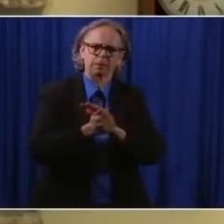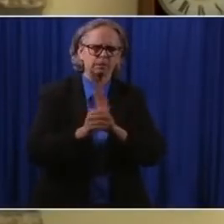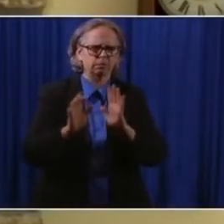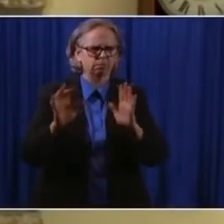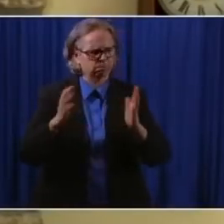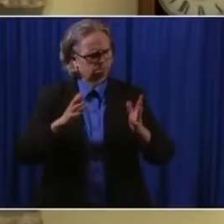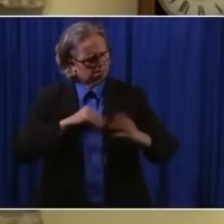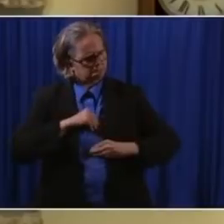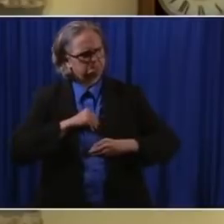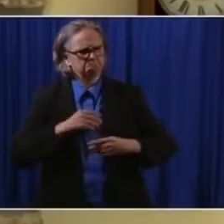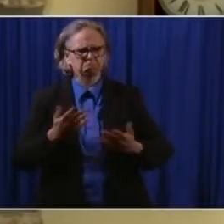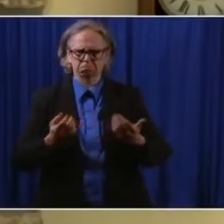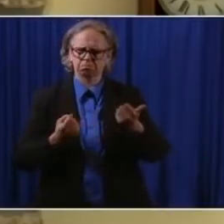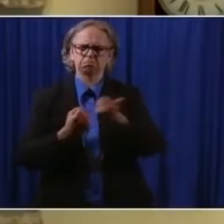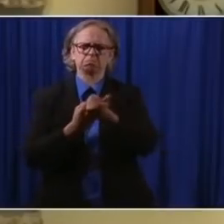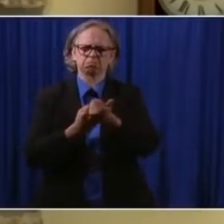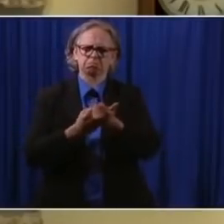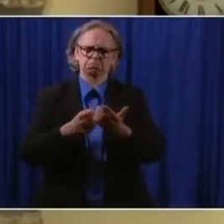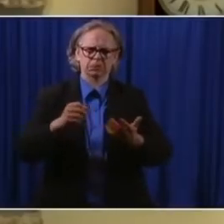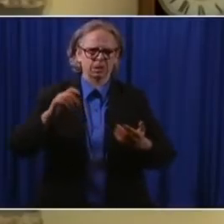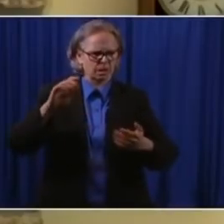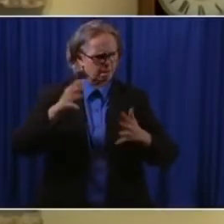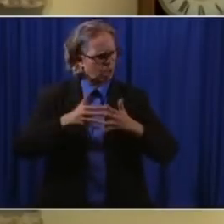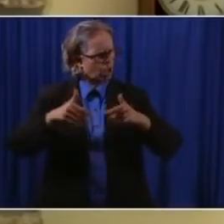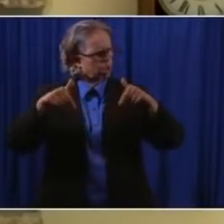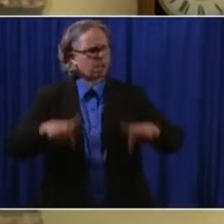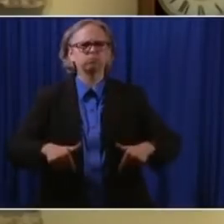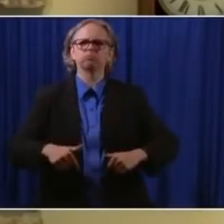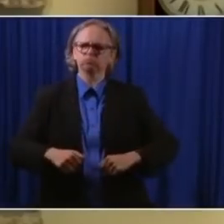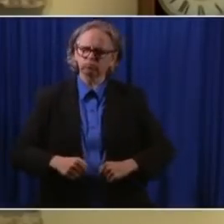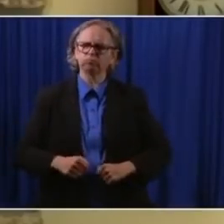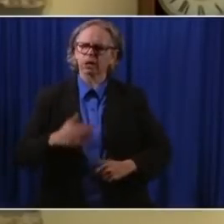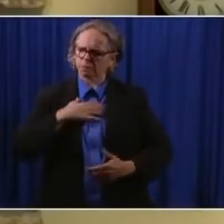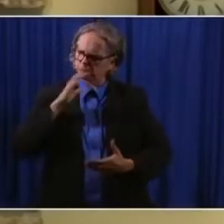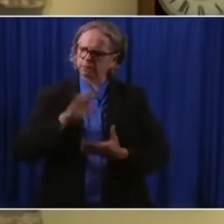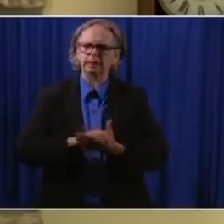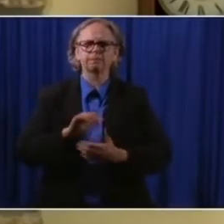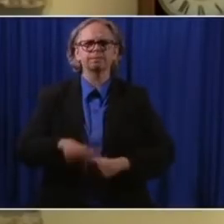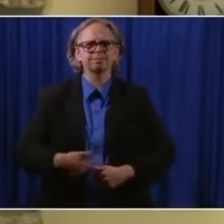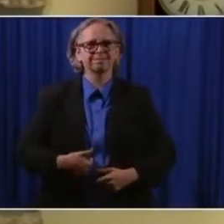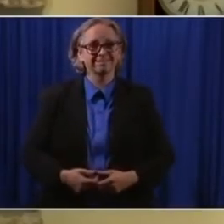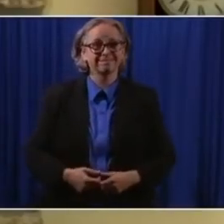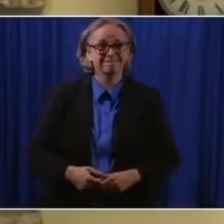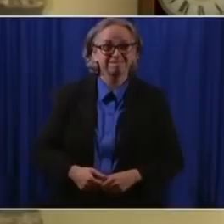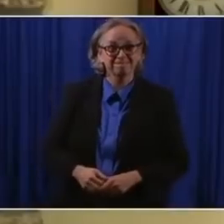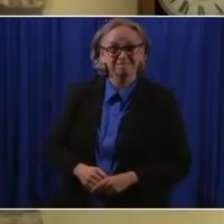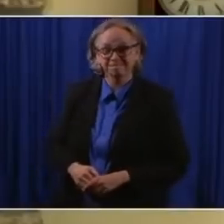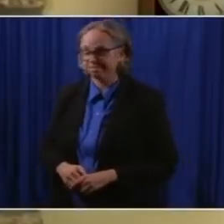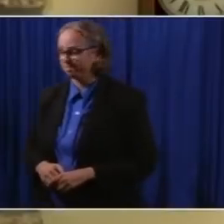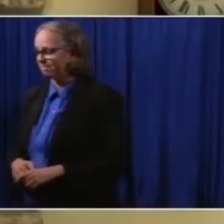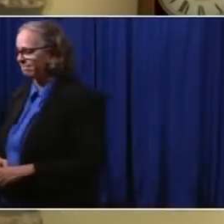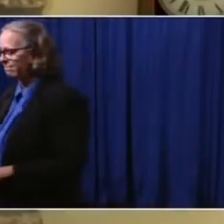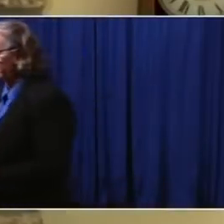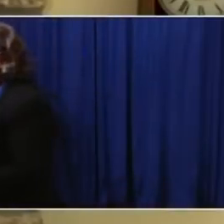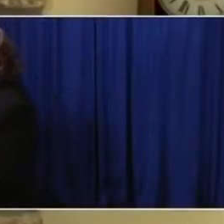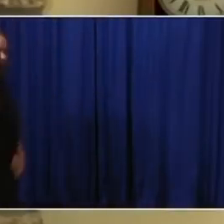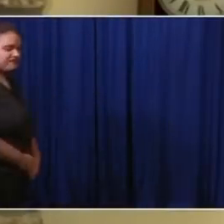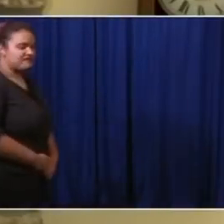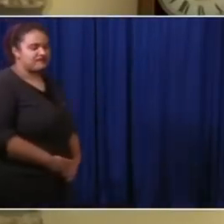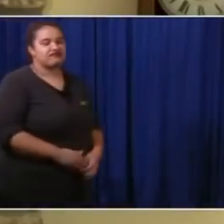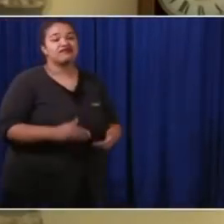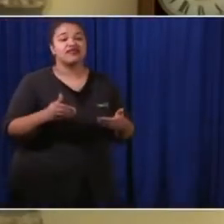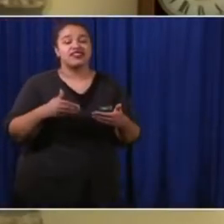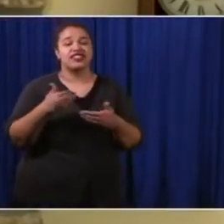is. Next question is from Tanisha Johnson at Spectrum News. Hi, Governor. Two